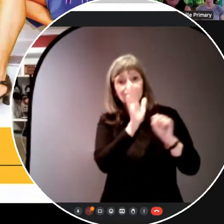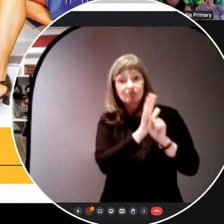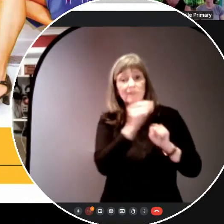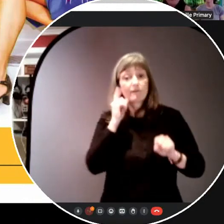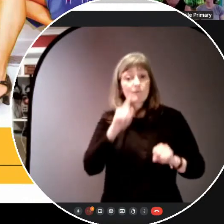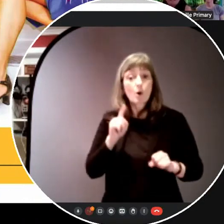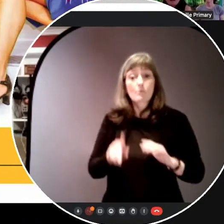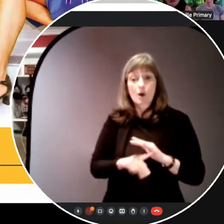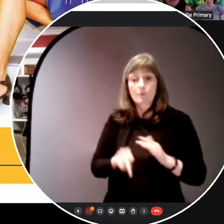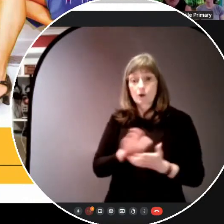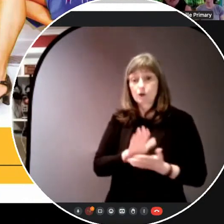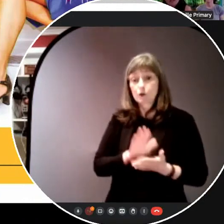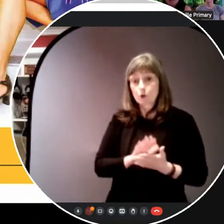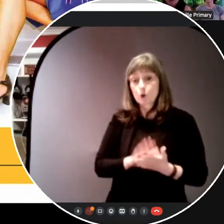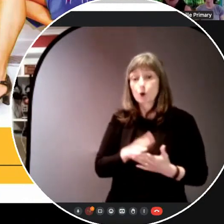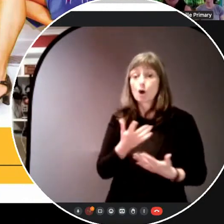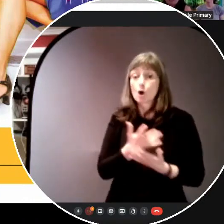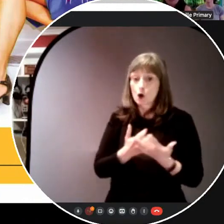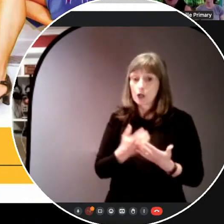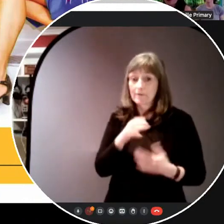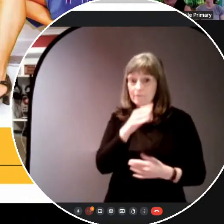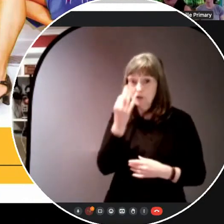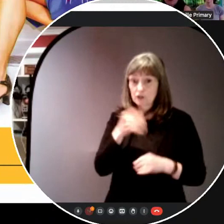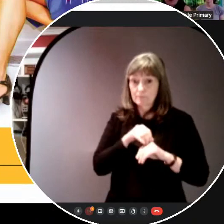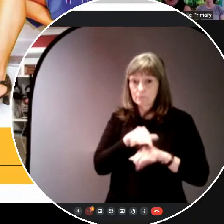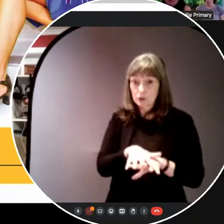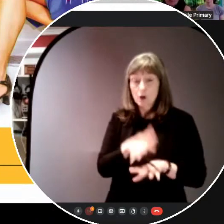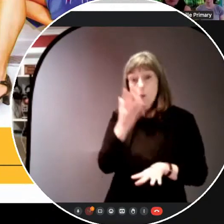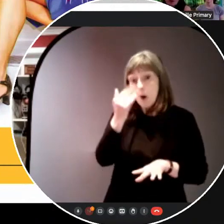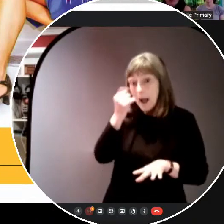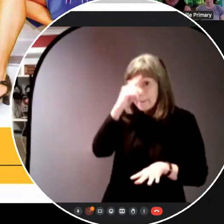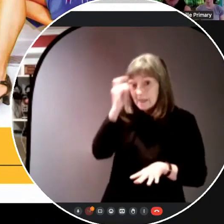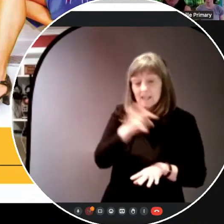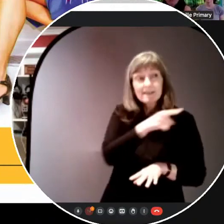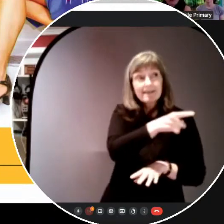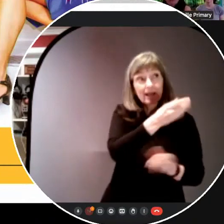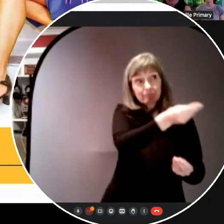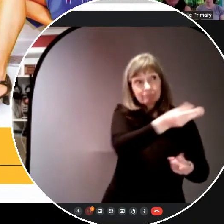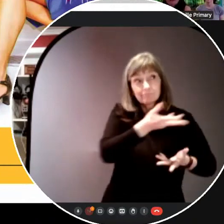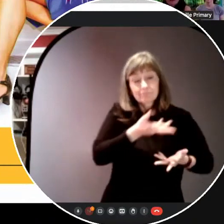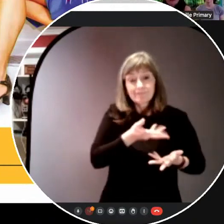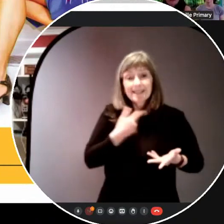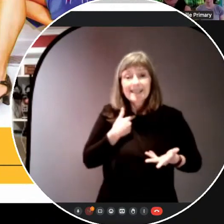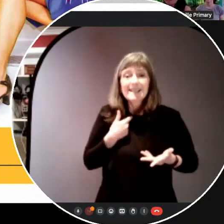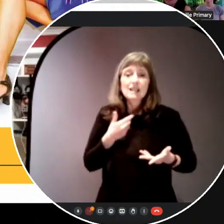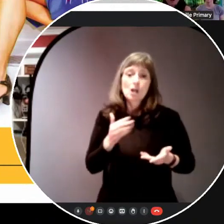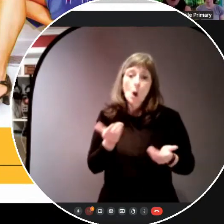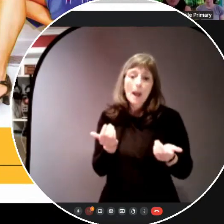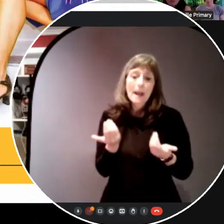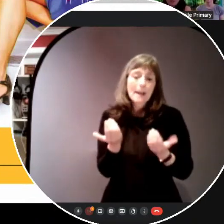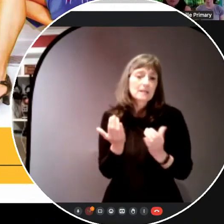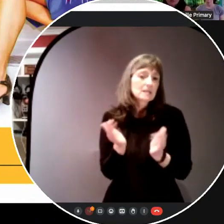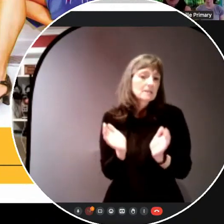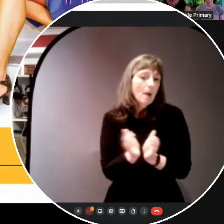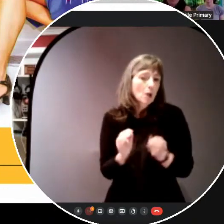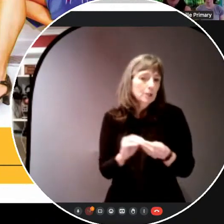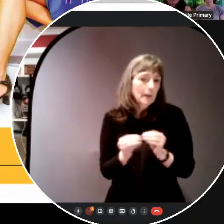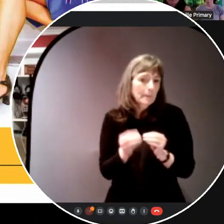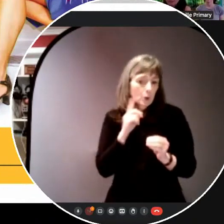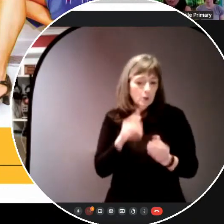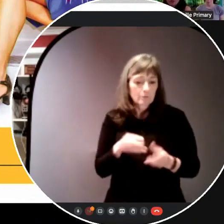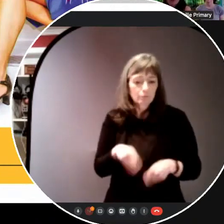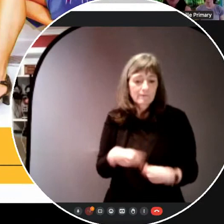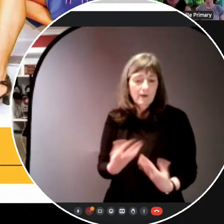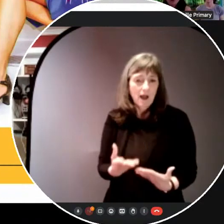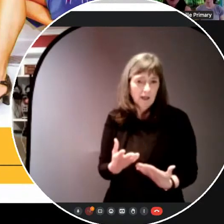School, because they received notice that the program was only going to be offered to a very limited number of students, not to all the students who wanted